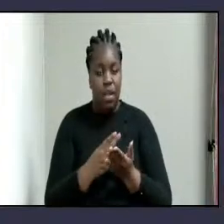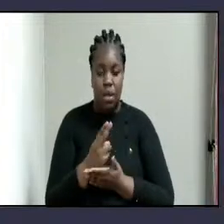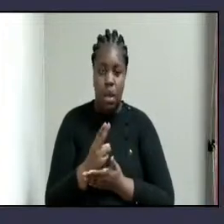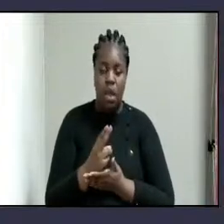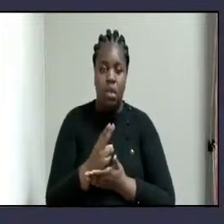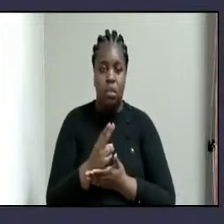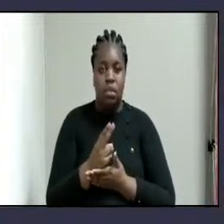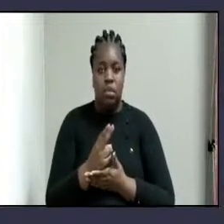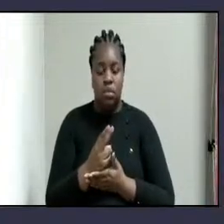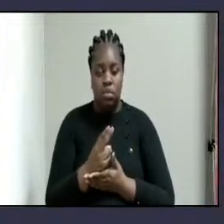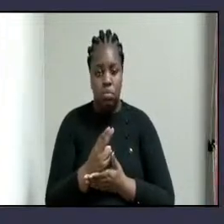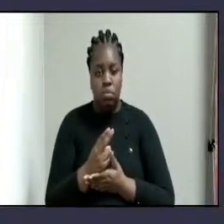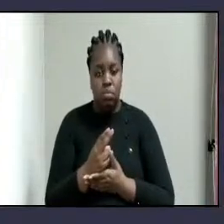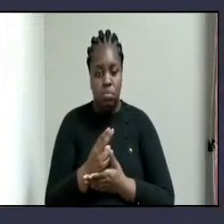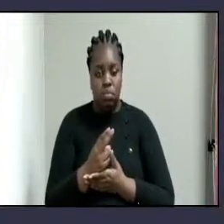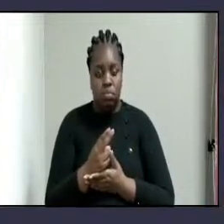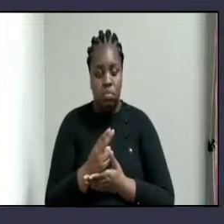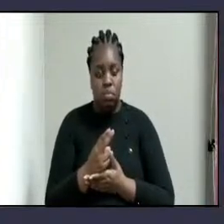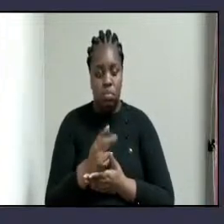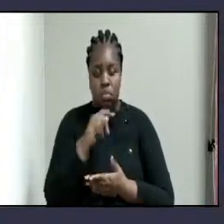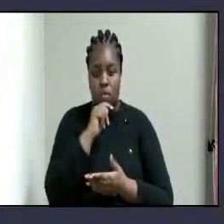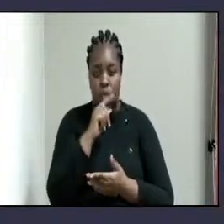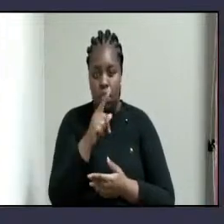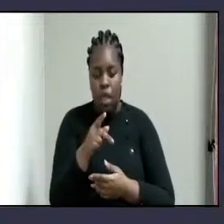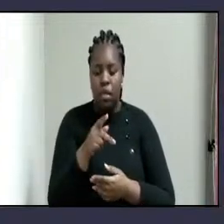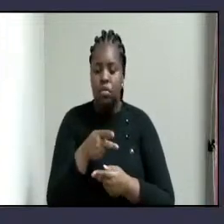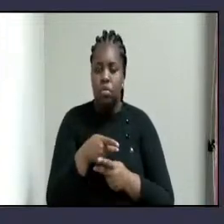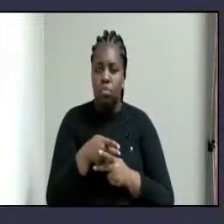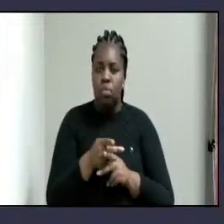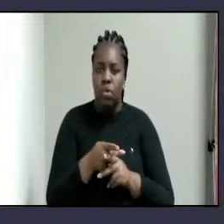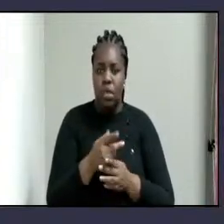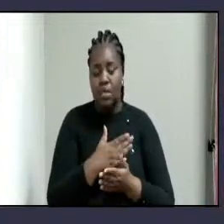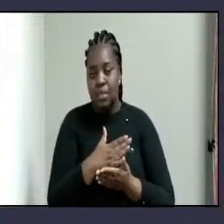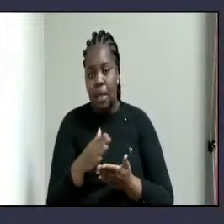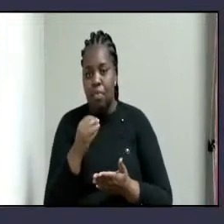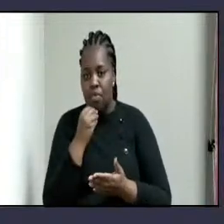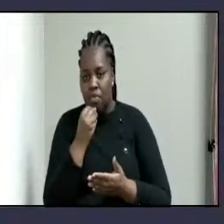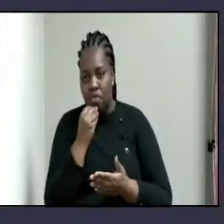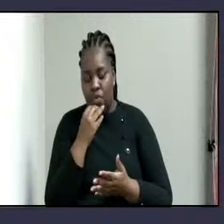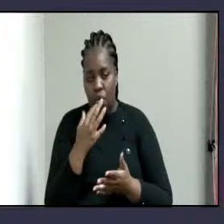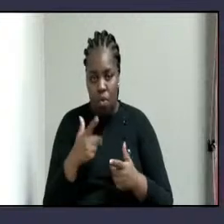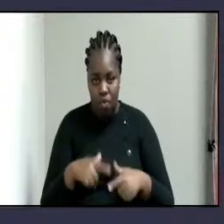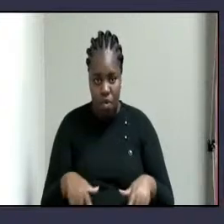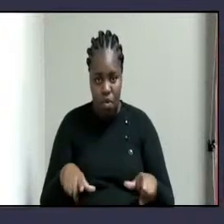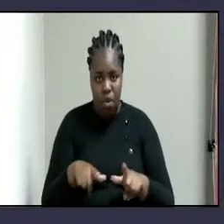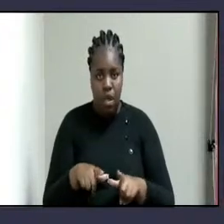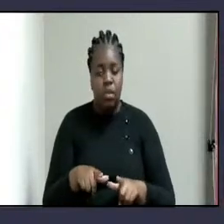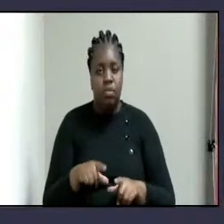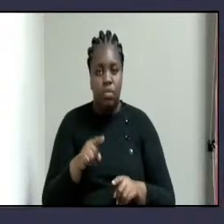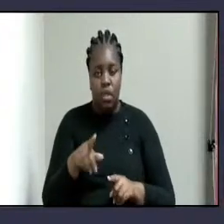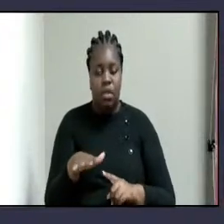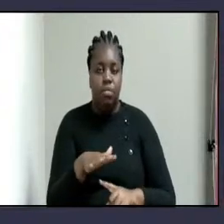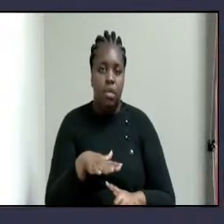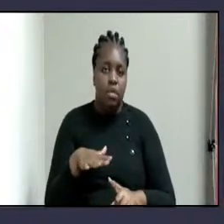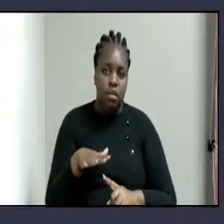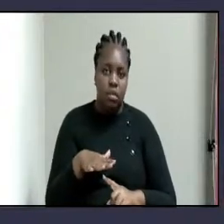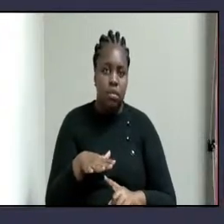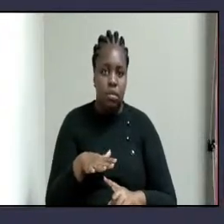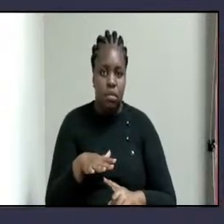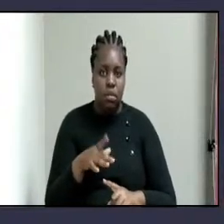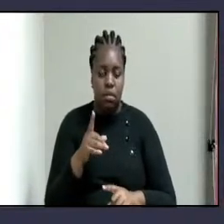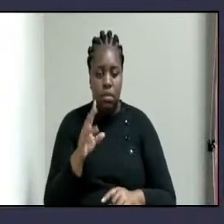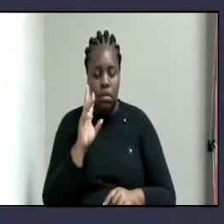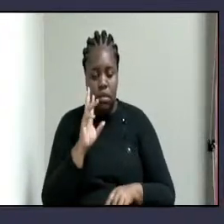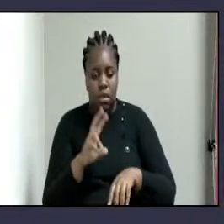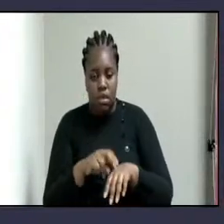and do all sort of things and destroy the forest, which was producing some of the food for the locals at at that particular place. So there need